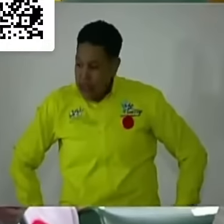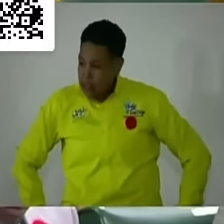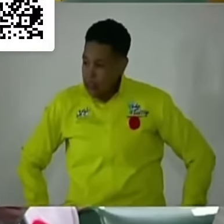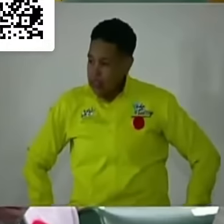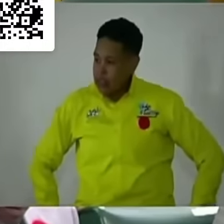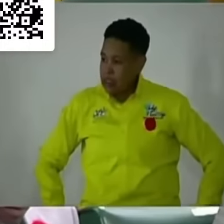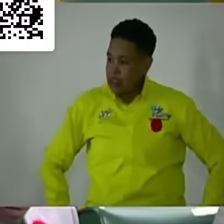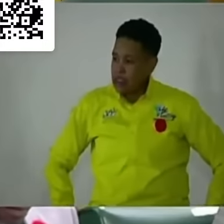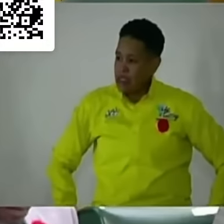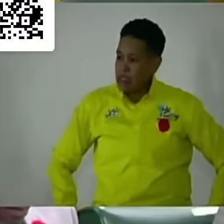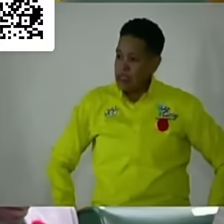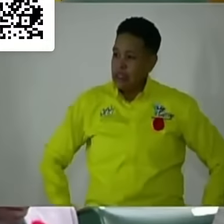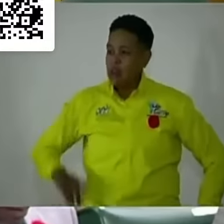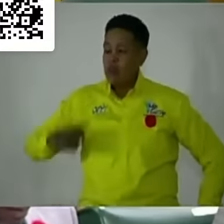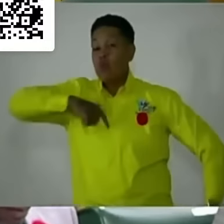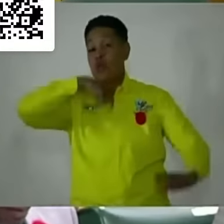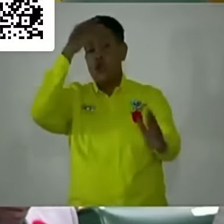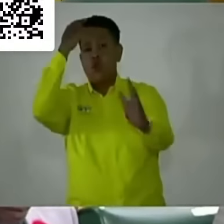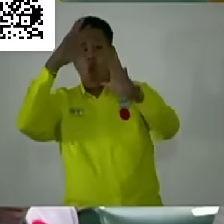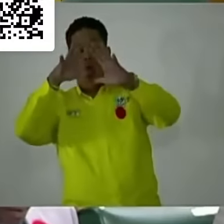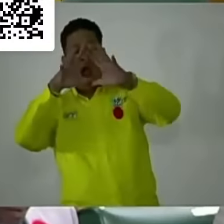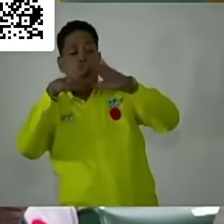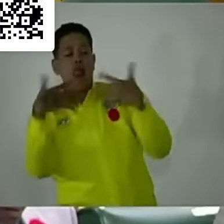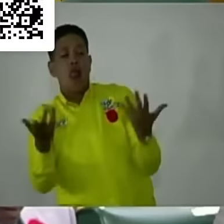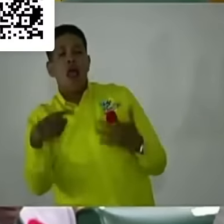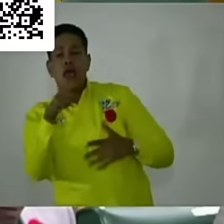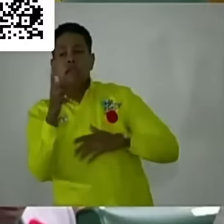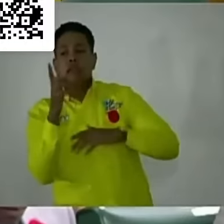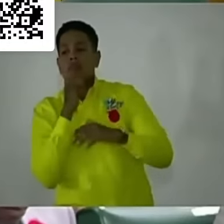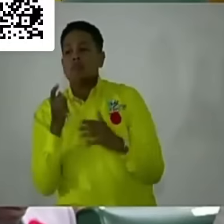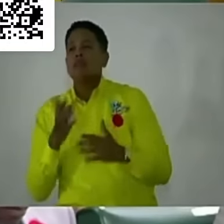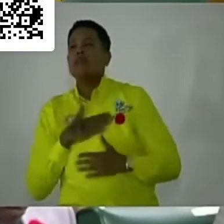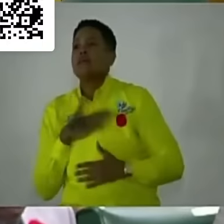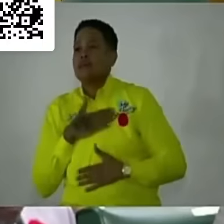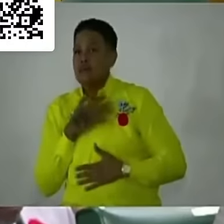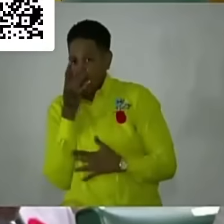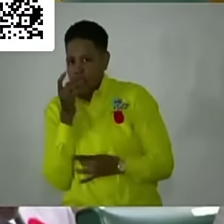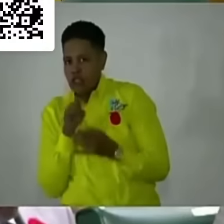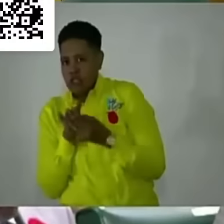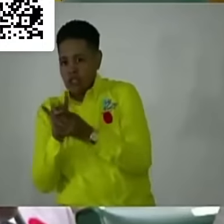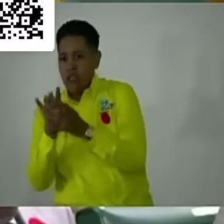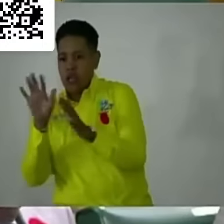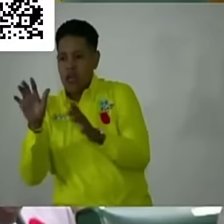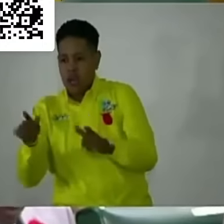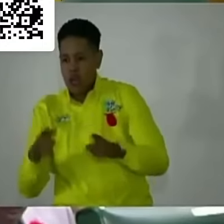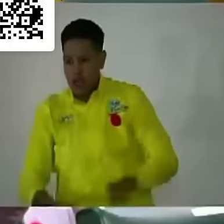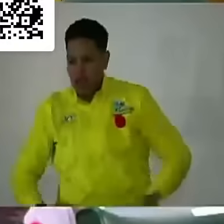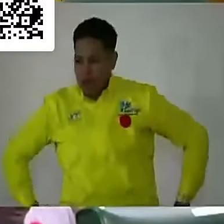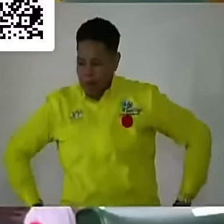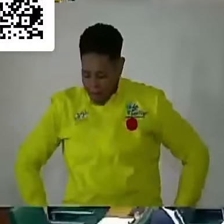Because we know there are a lot of vested interests around.